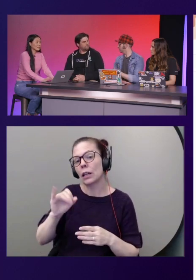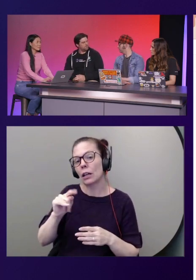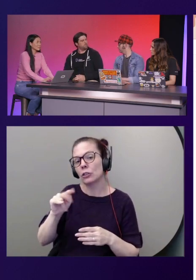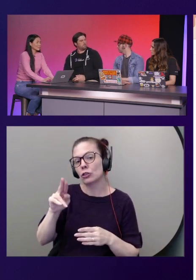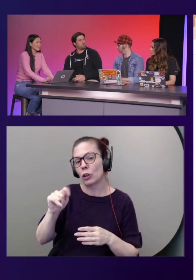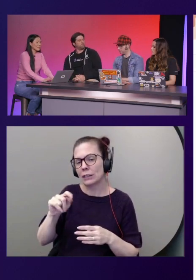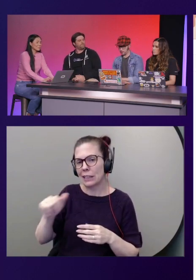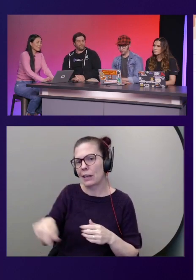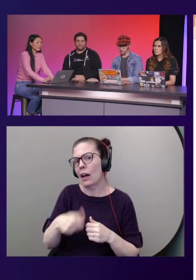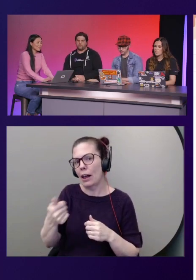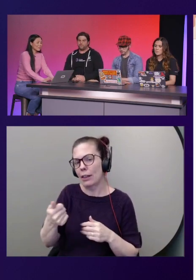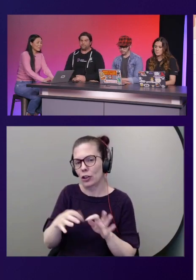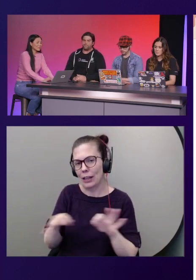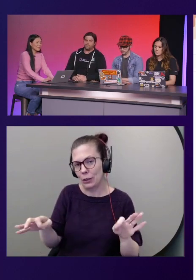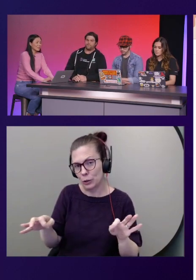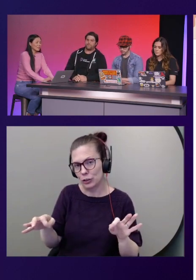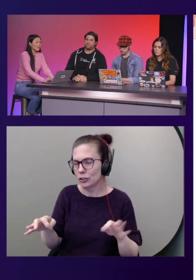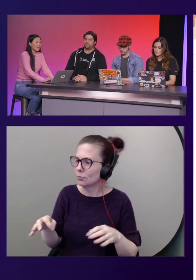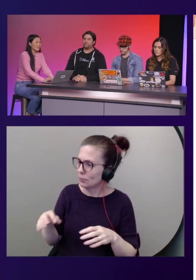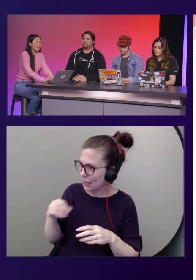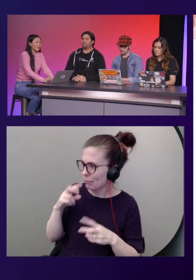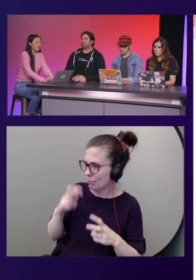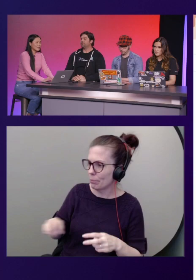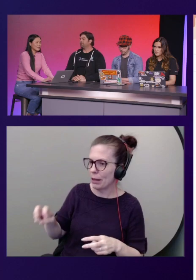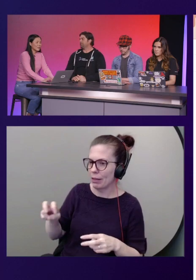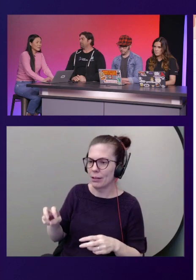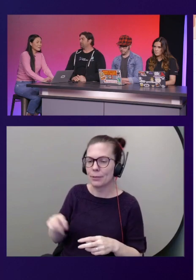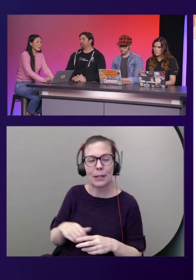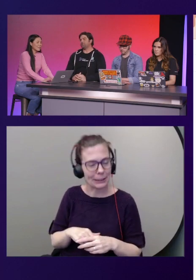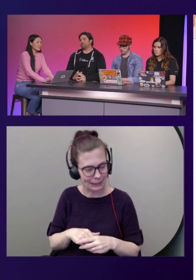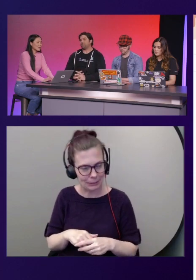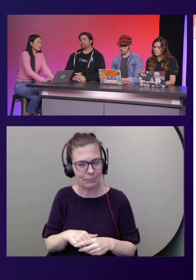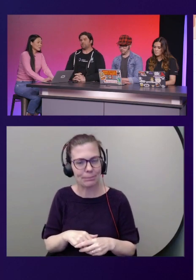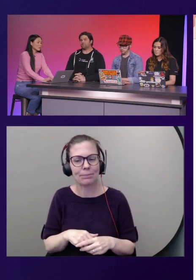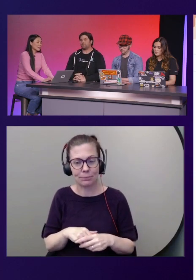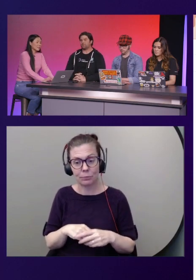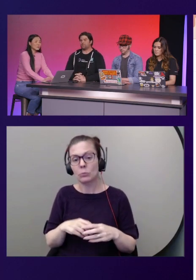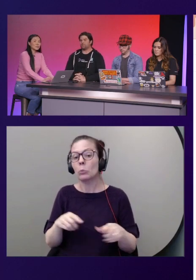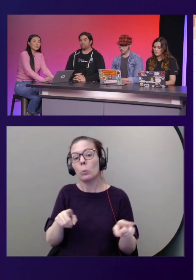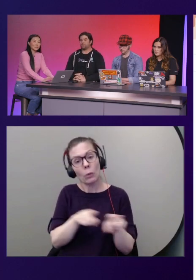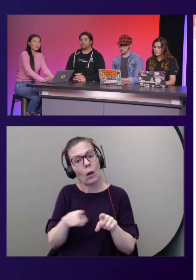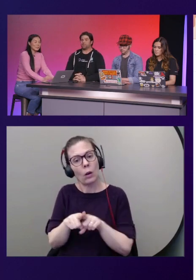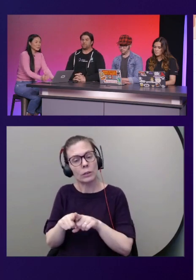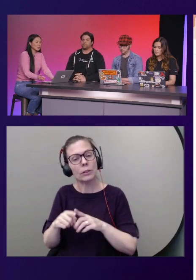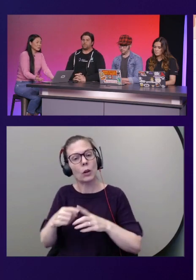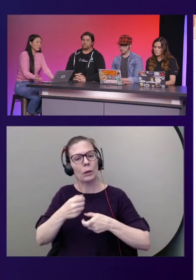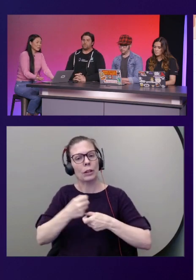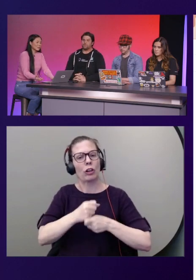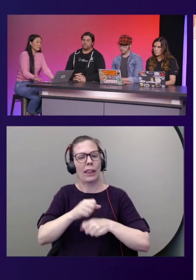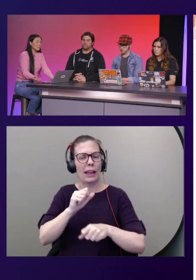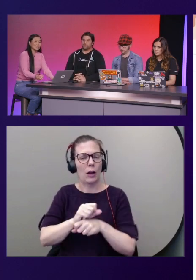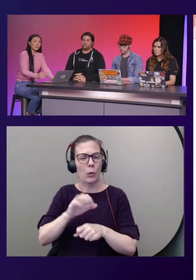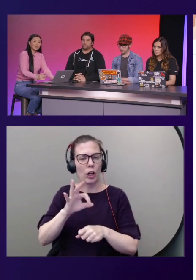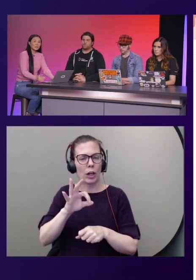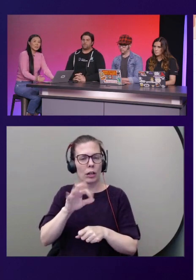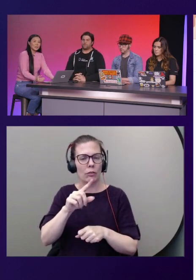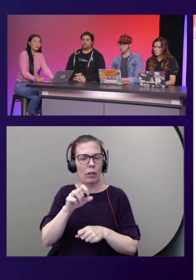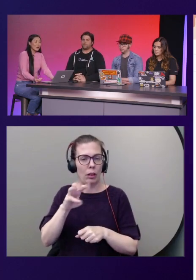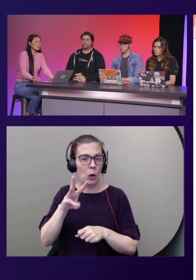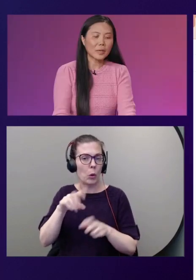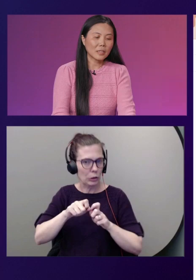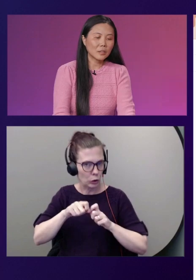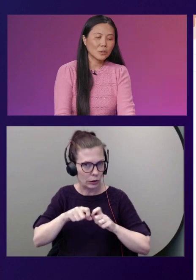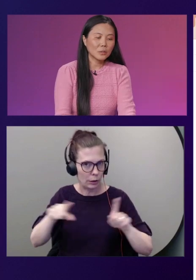Python. In Python. In Nice. Python, yes. And on top of that is also create the workflow, right, to deploy